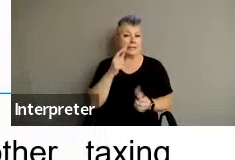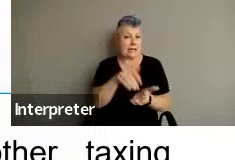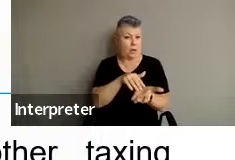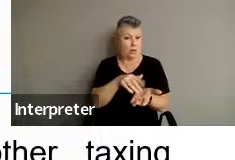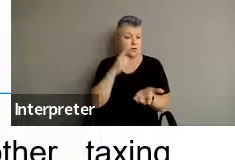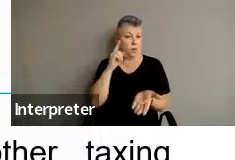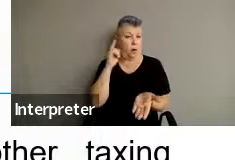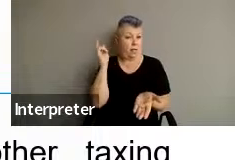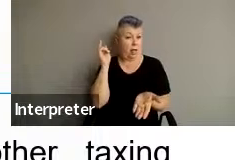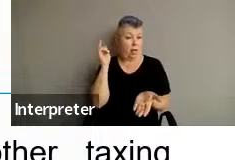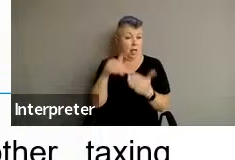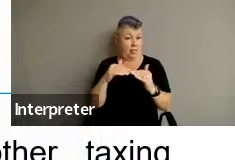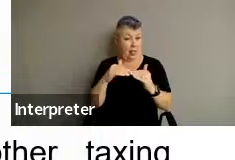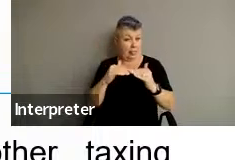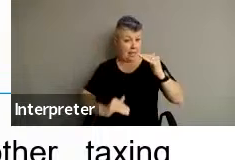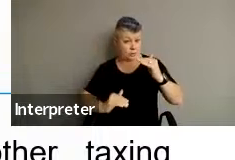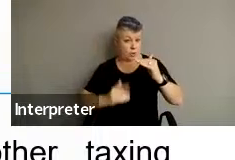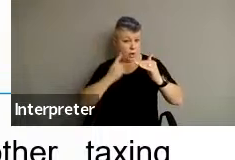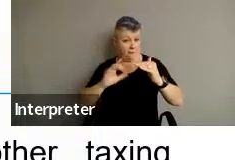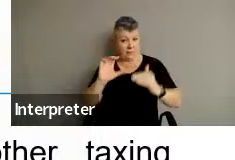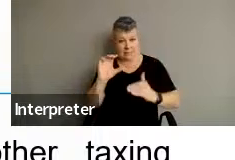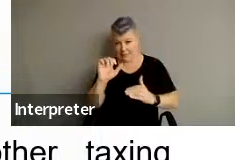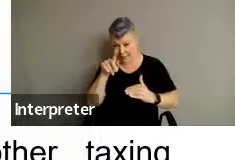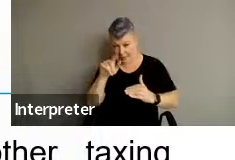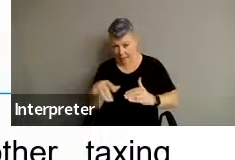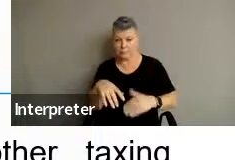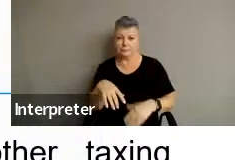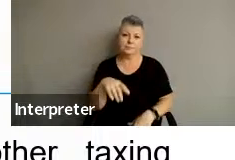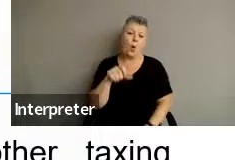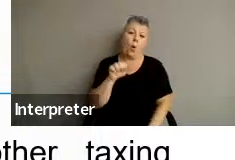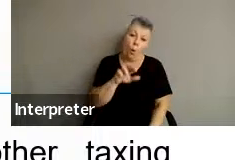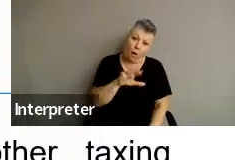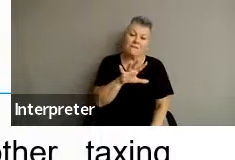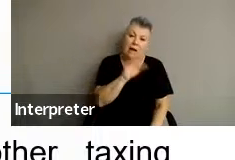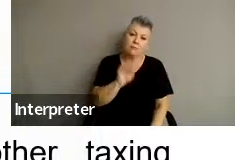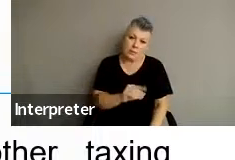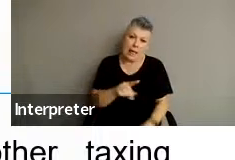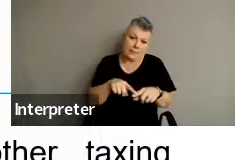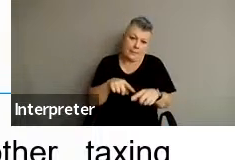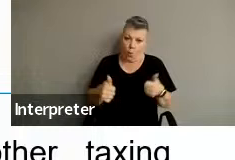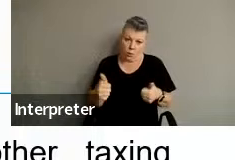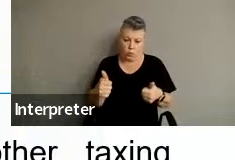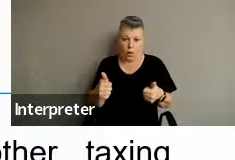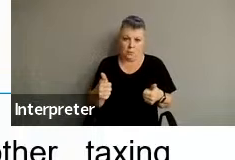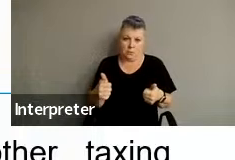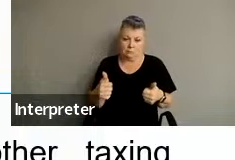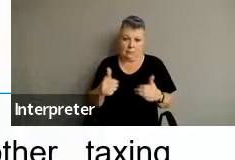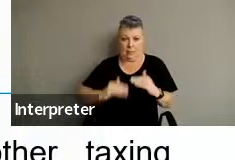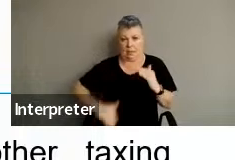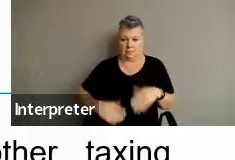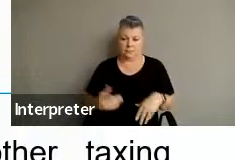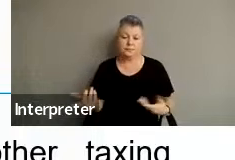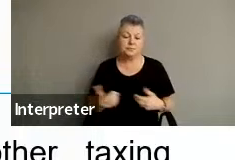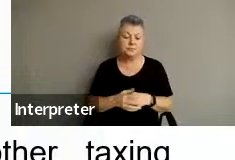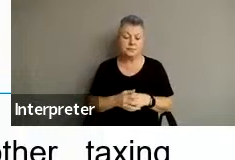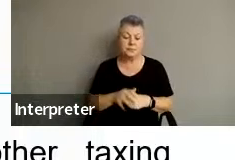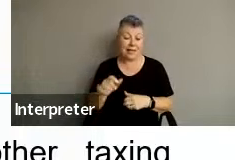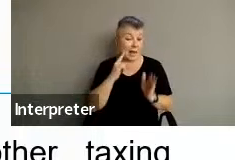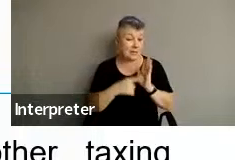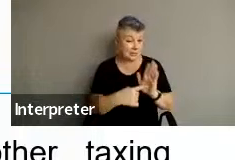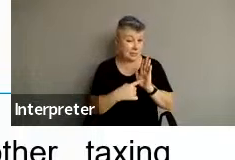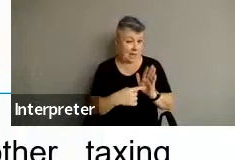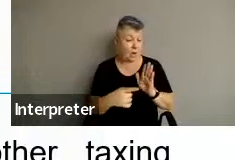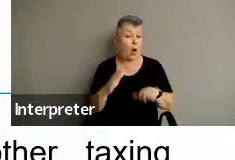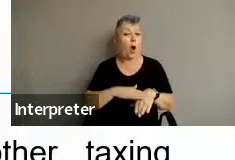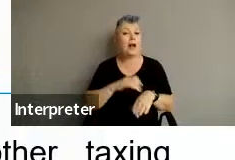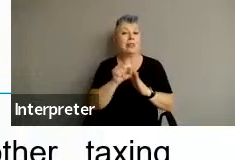the CPI or 5%. The CPI is certified by the State Auditor's Office. It's also indicated on the State